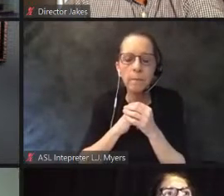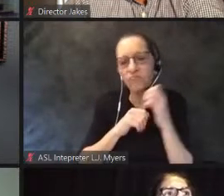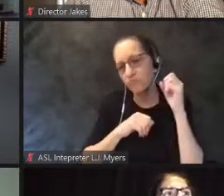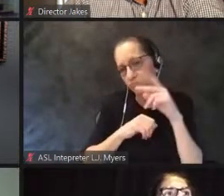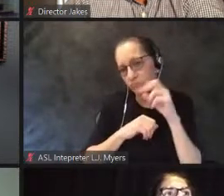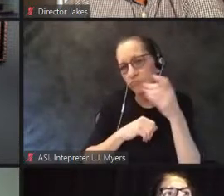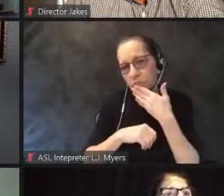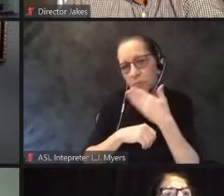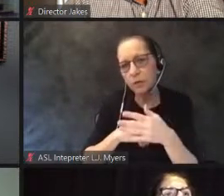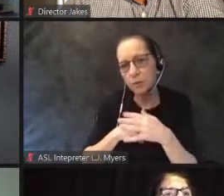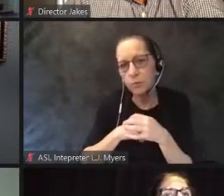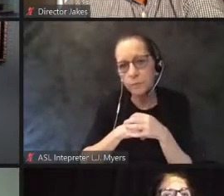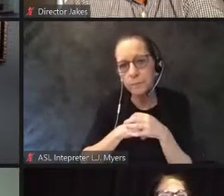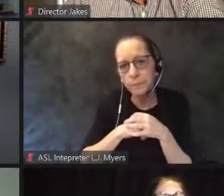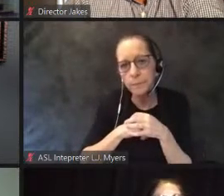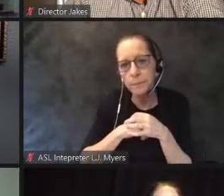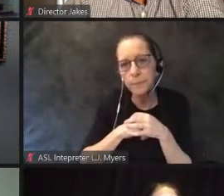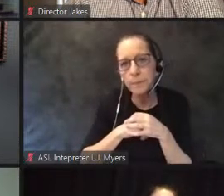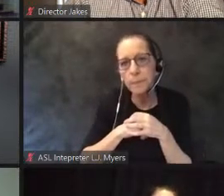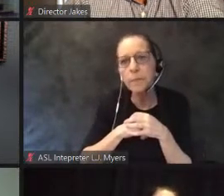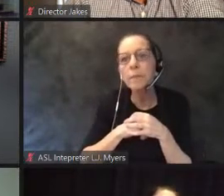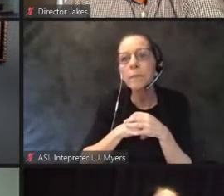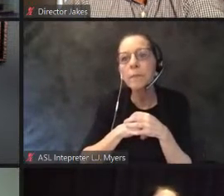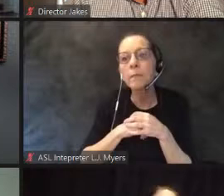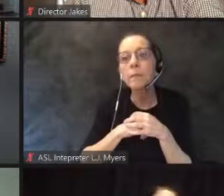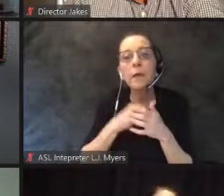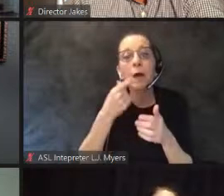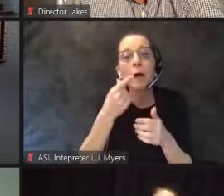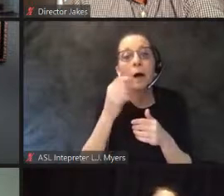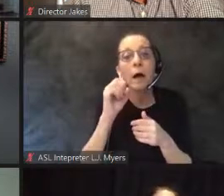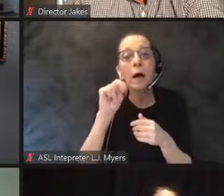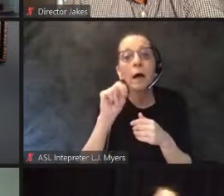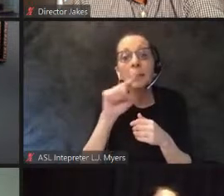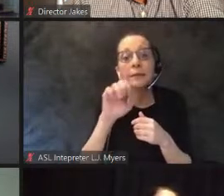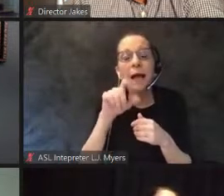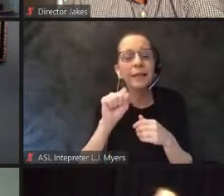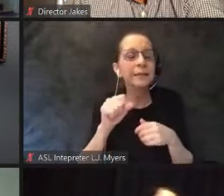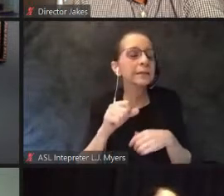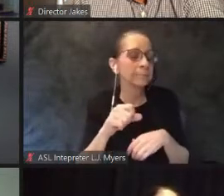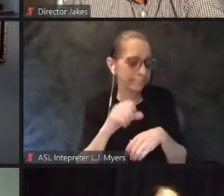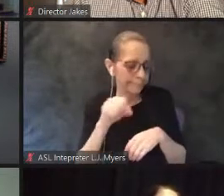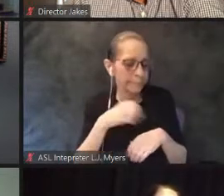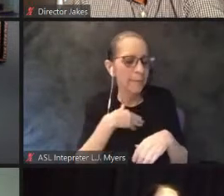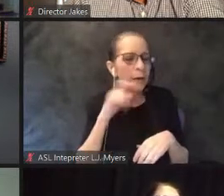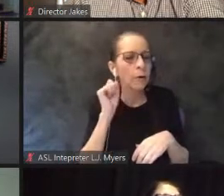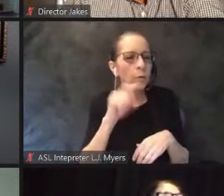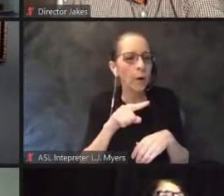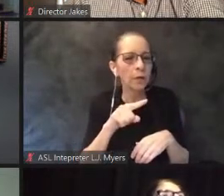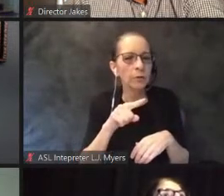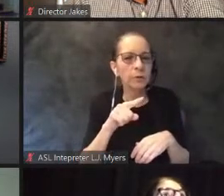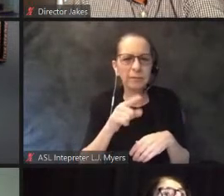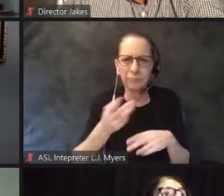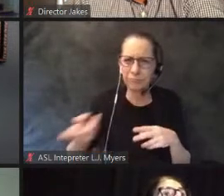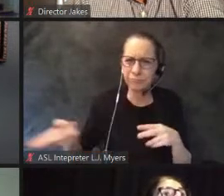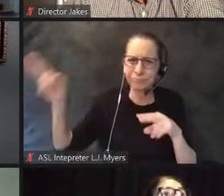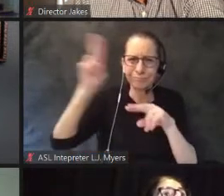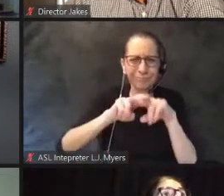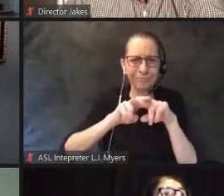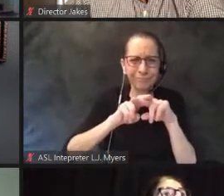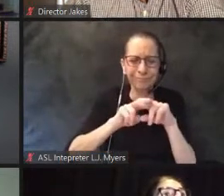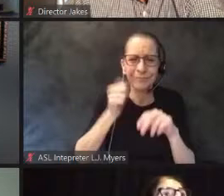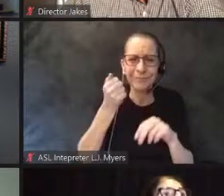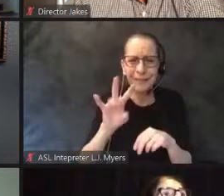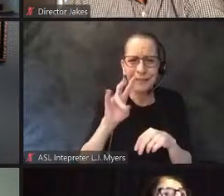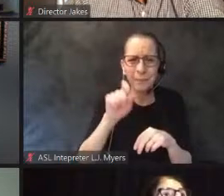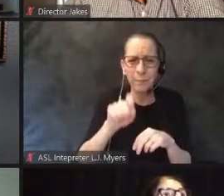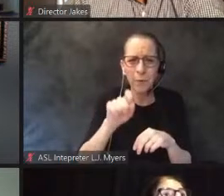Okay, thank you. Director Alvarez-Rosales? I guess my only question is, it went way up, 17.5%. Do we